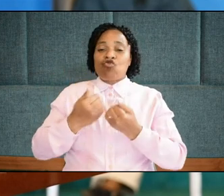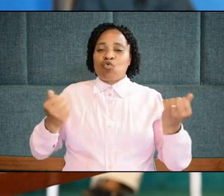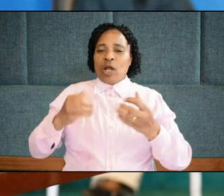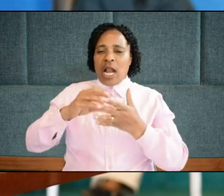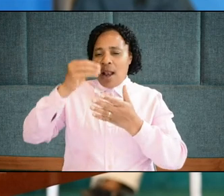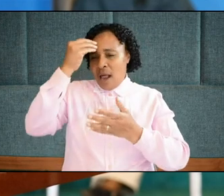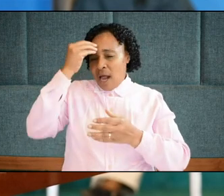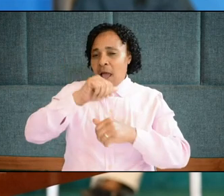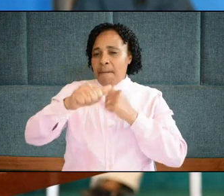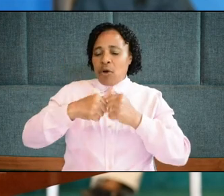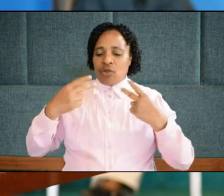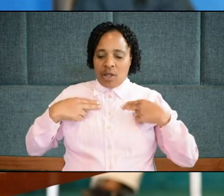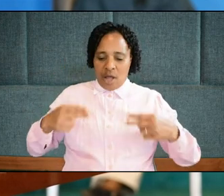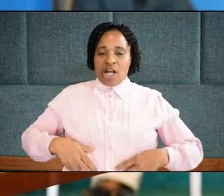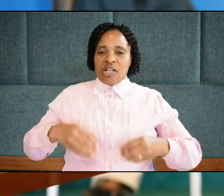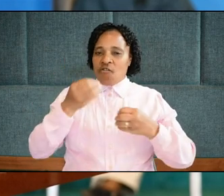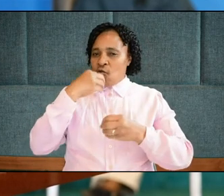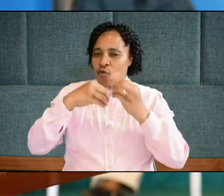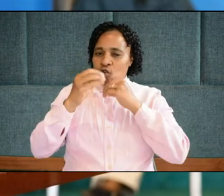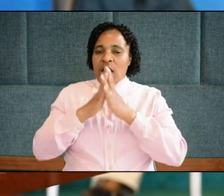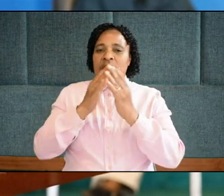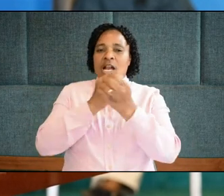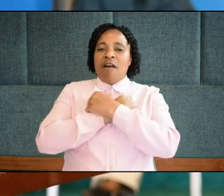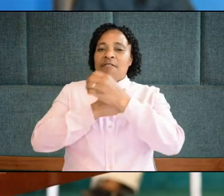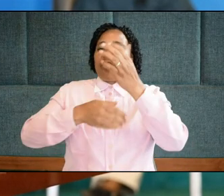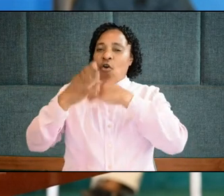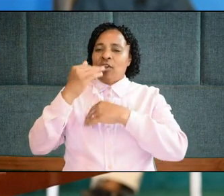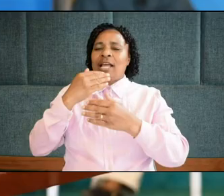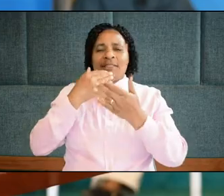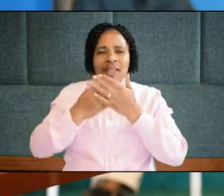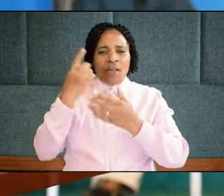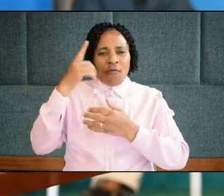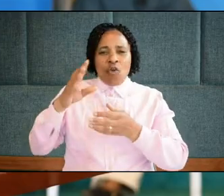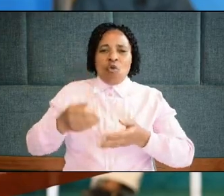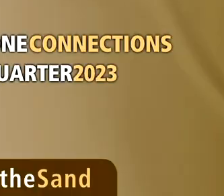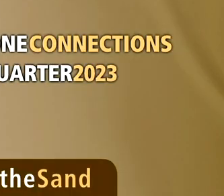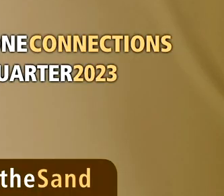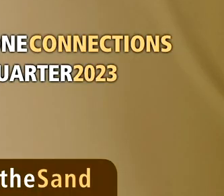food and our loving God. Thank you for planning your generous offering.